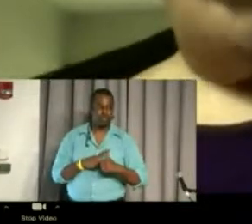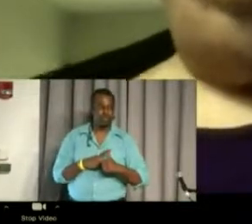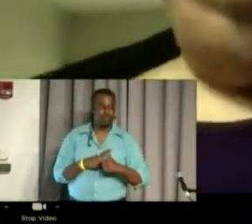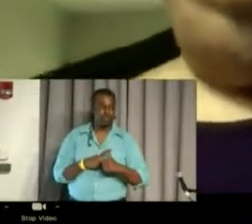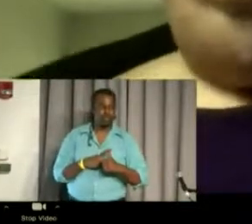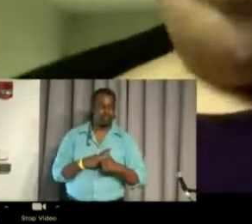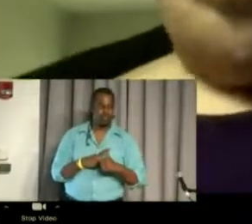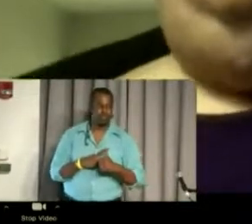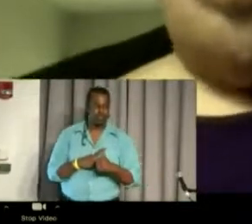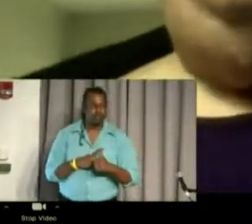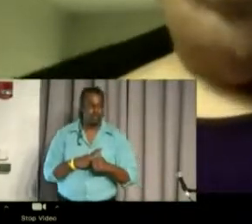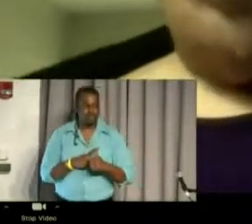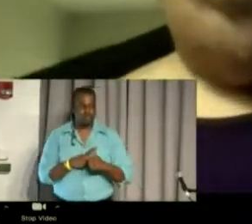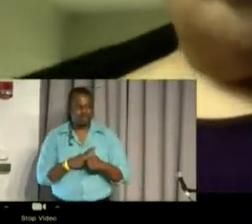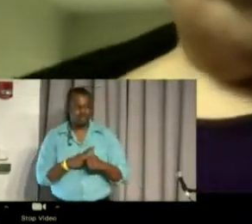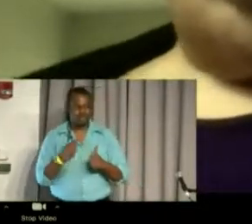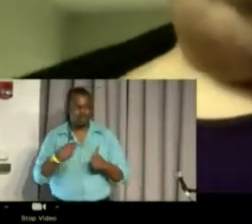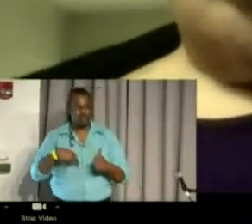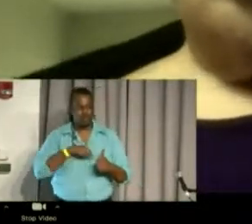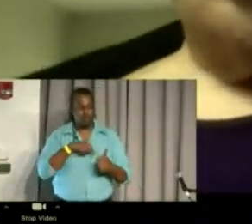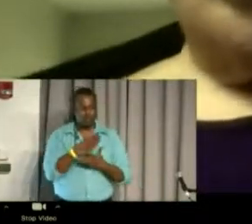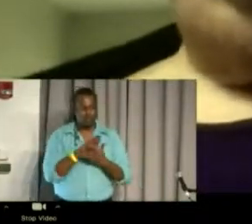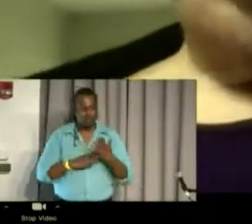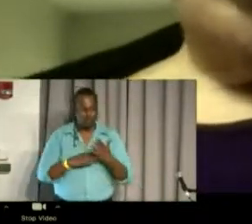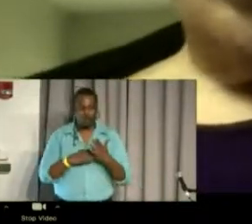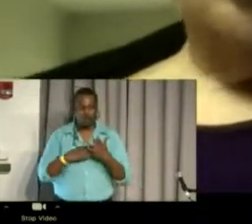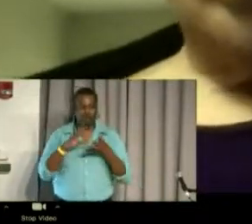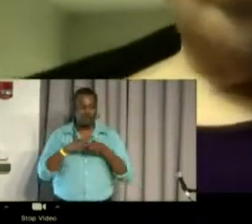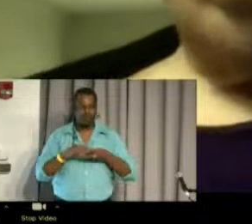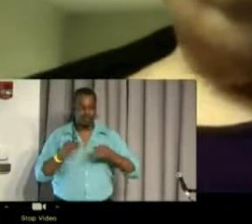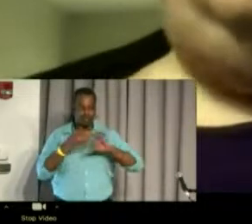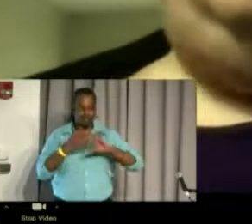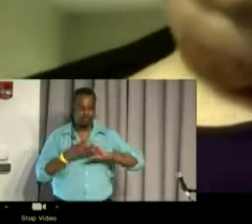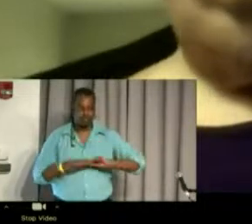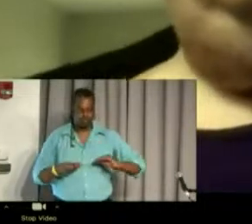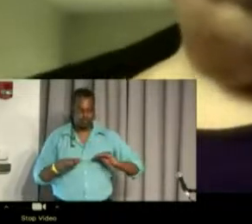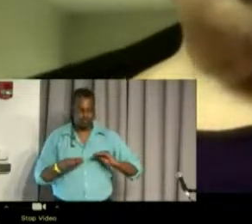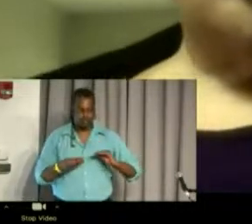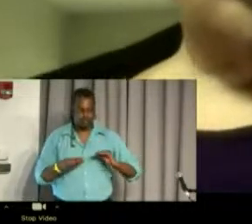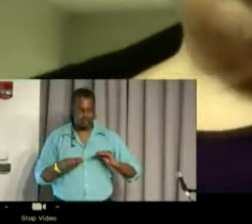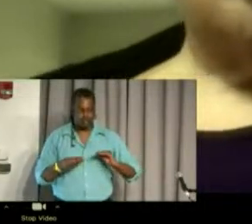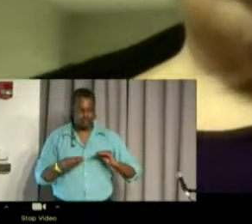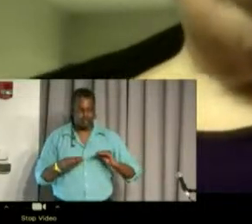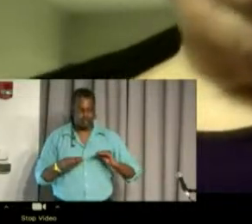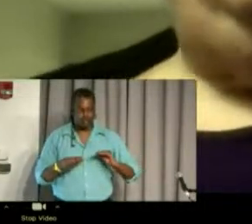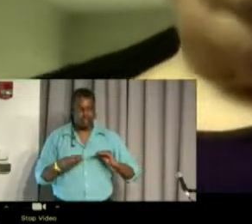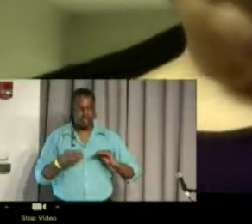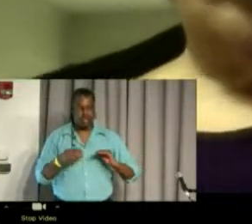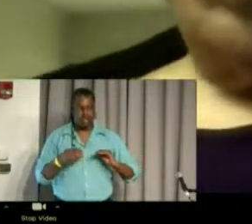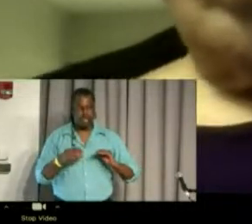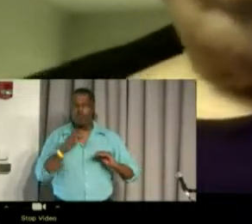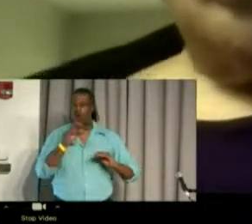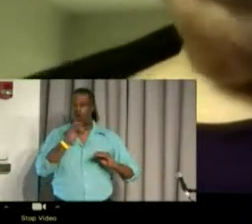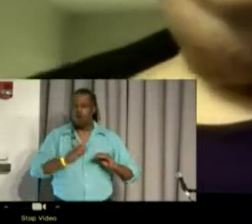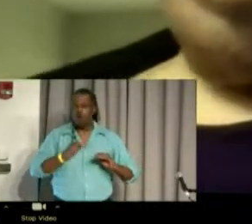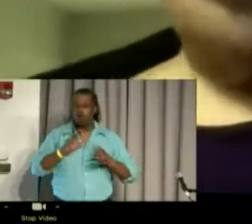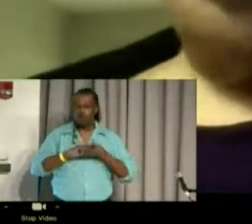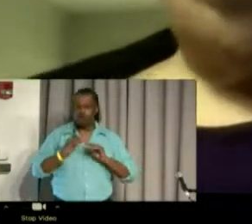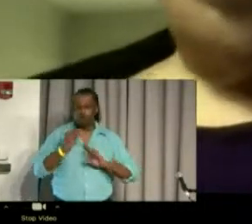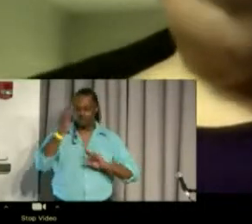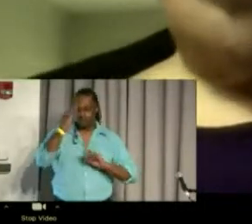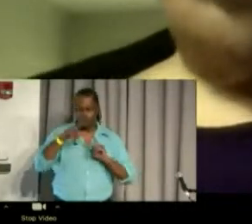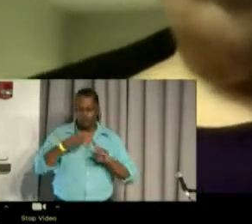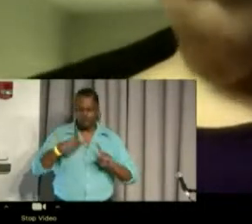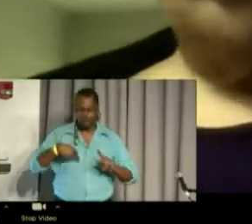So Silko wrote, "We are all part of the old stories, whether we know the stories or not. The old stories know about us. From